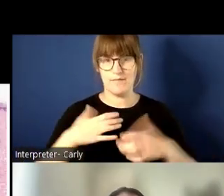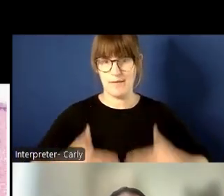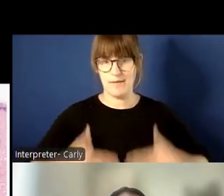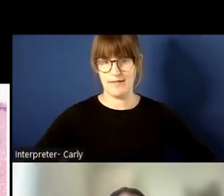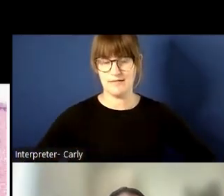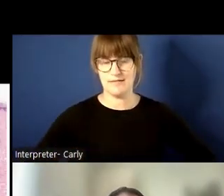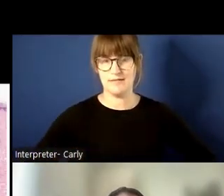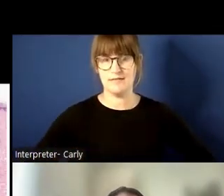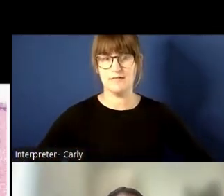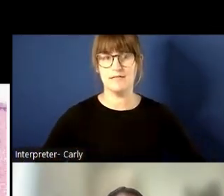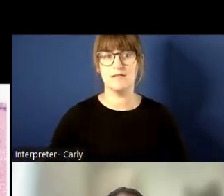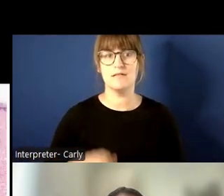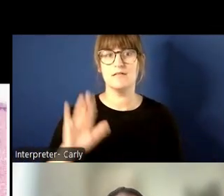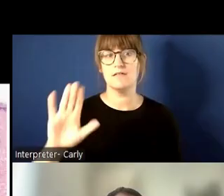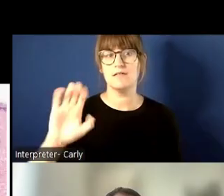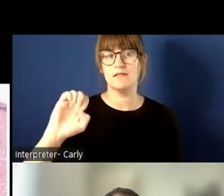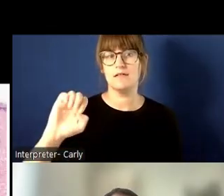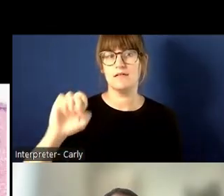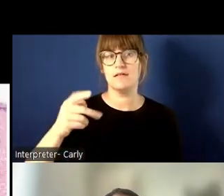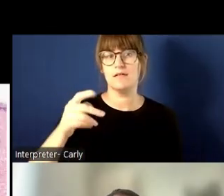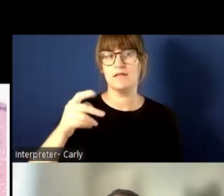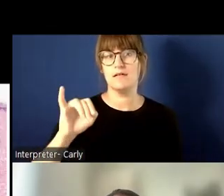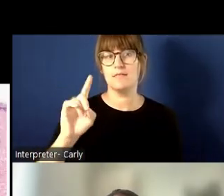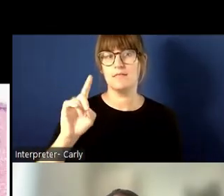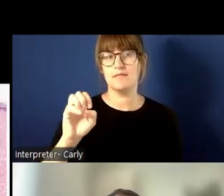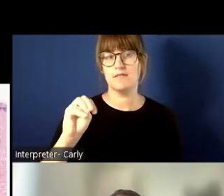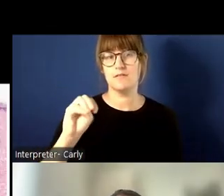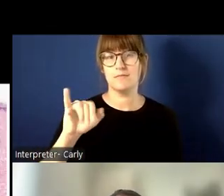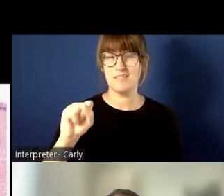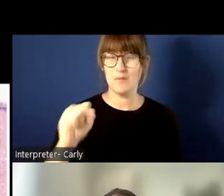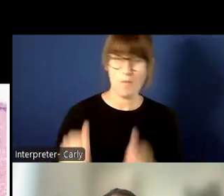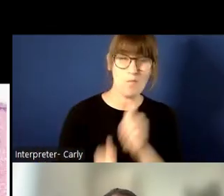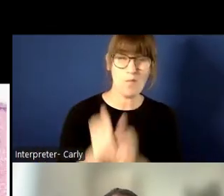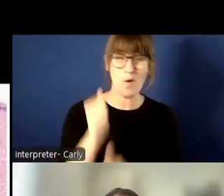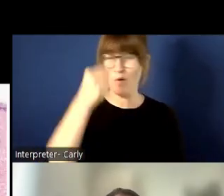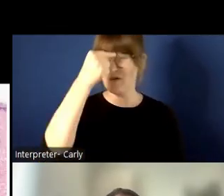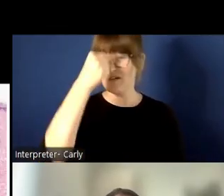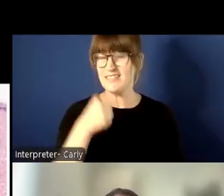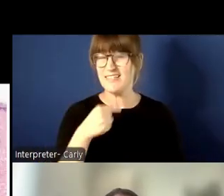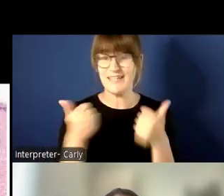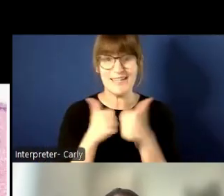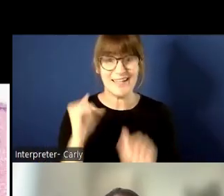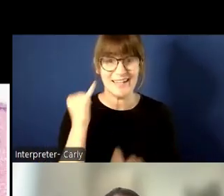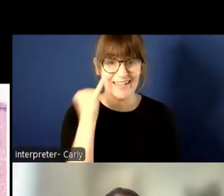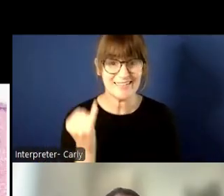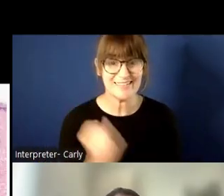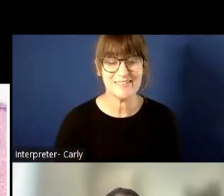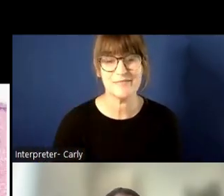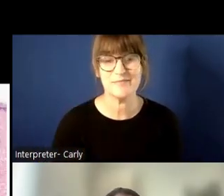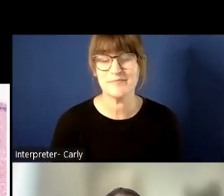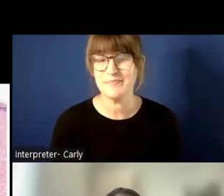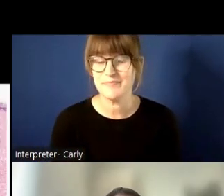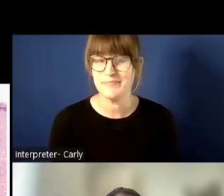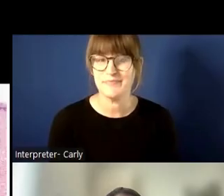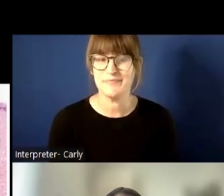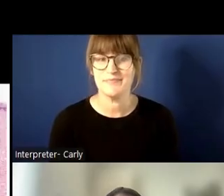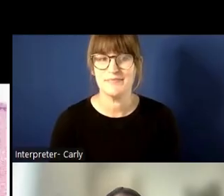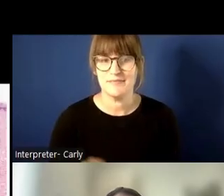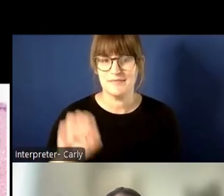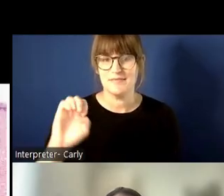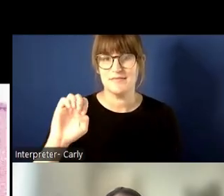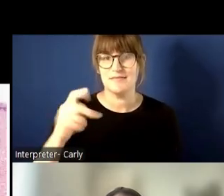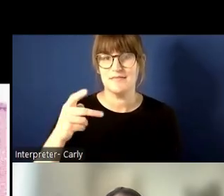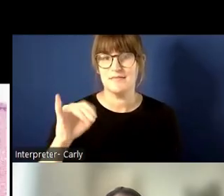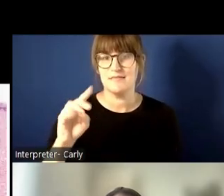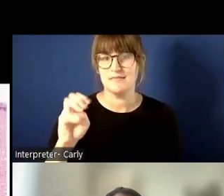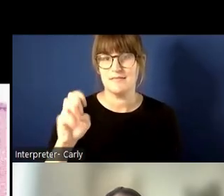is your epidermis skin the thinnest? Does anyone want to guess? I'll give a couple seconds. So your epidermis is the thinnest